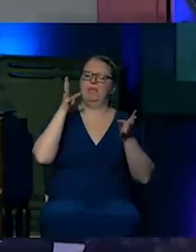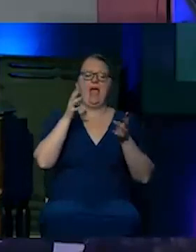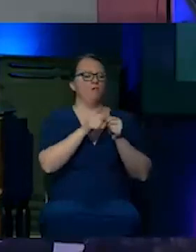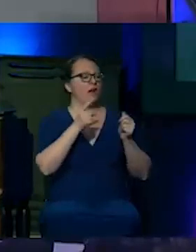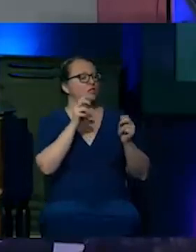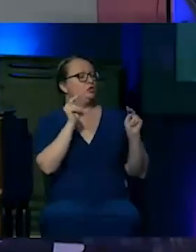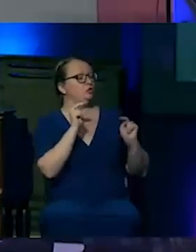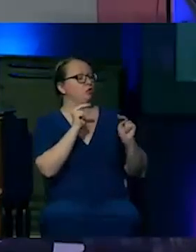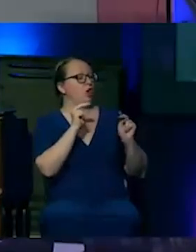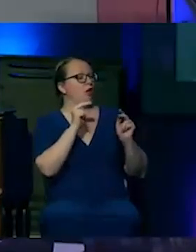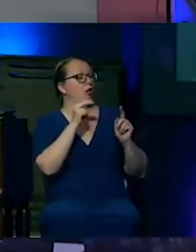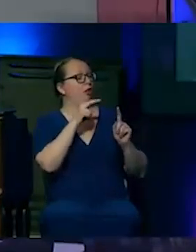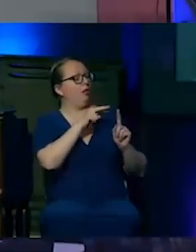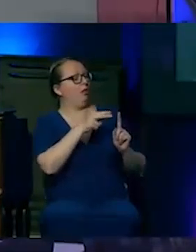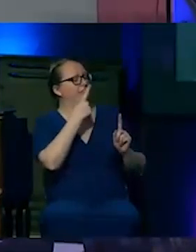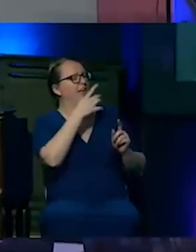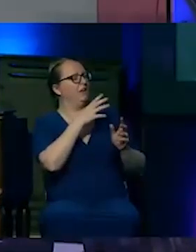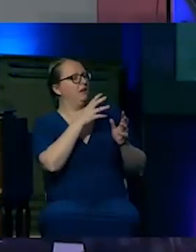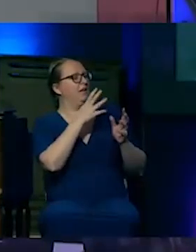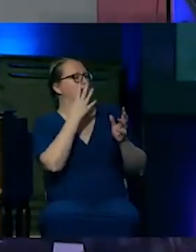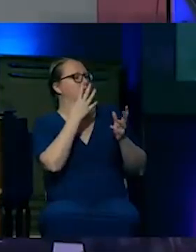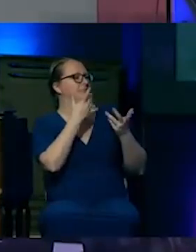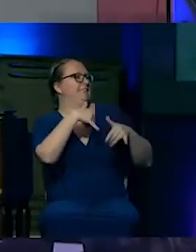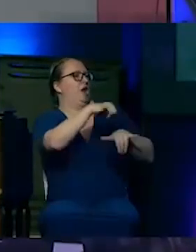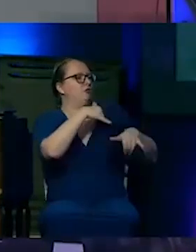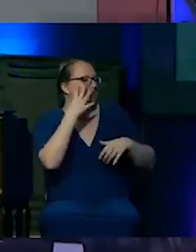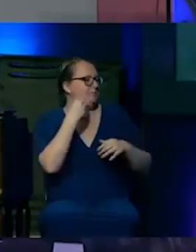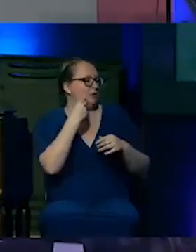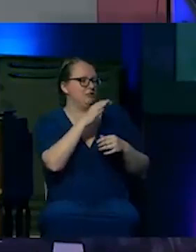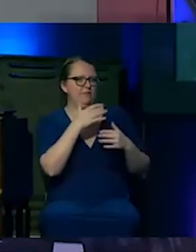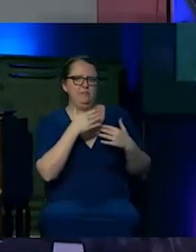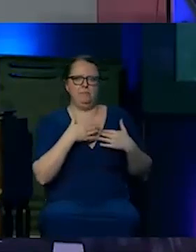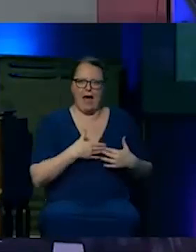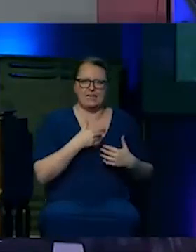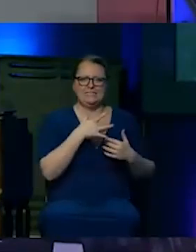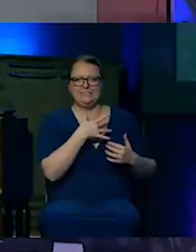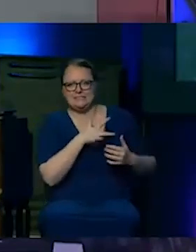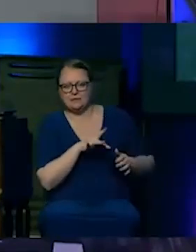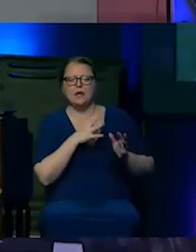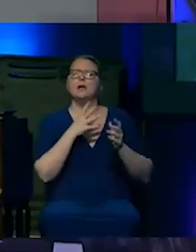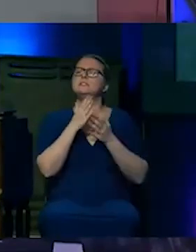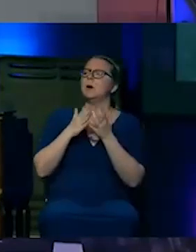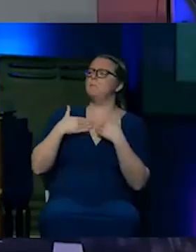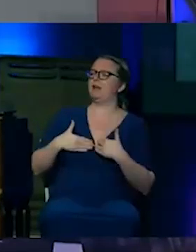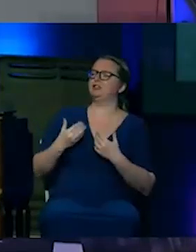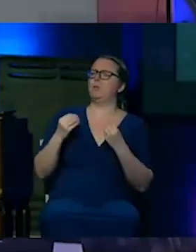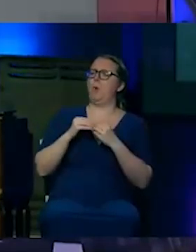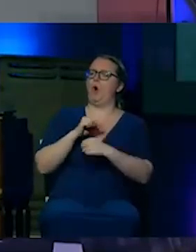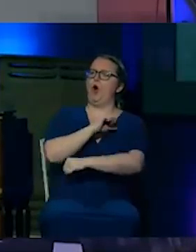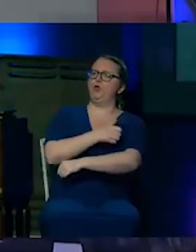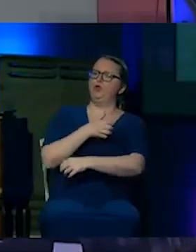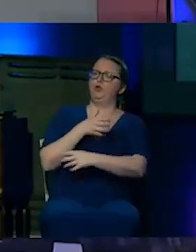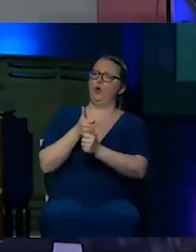neutral, objective way of experiencing and thinking about things. And because of that, some bodies are seen as authoritative and some bodies are seen as